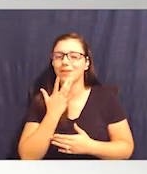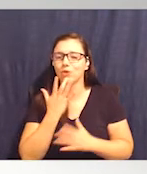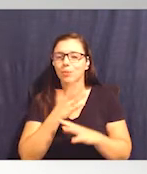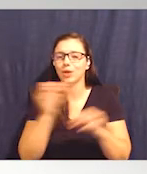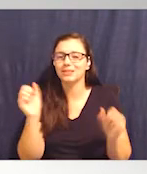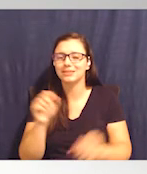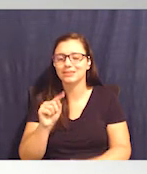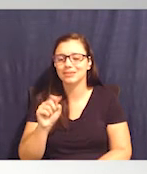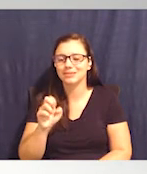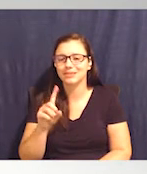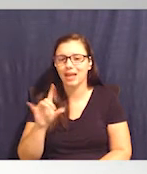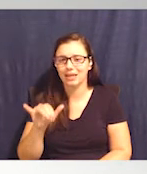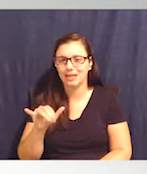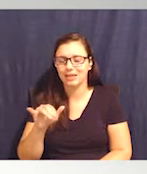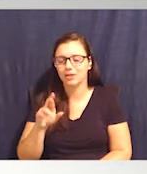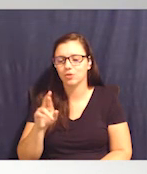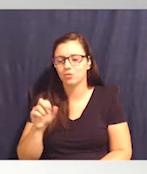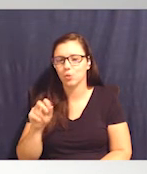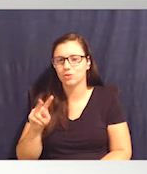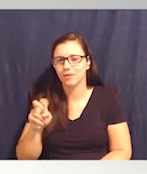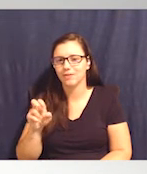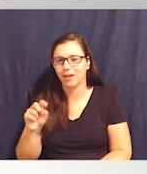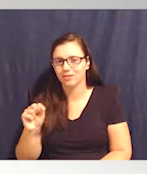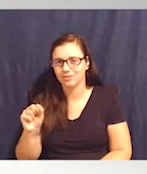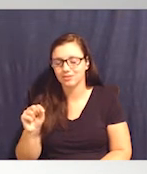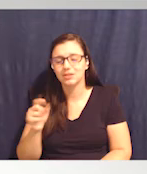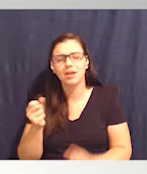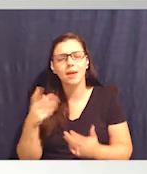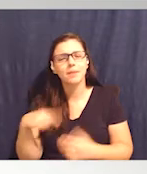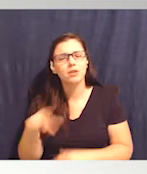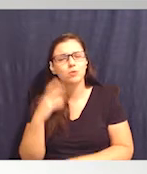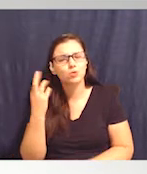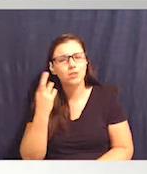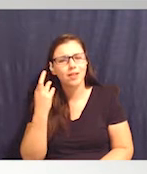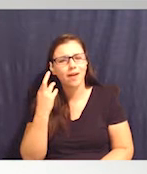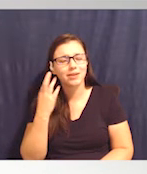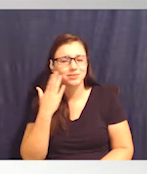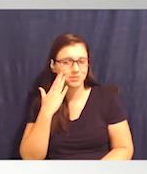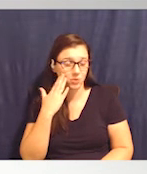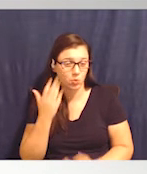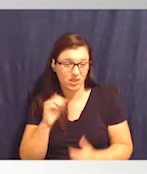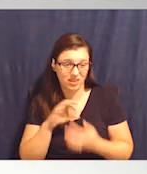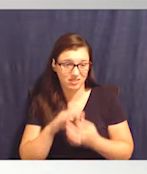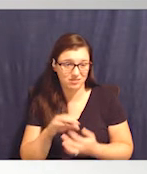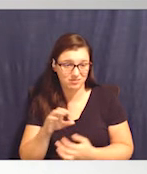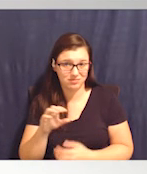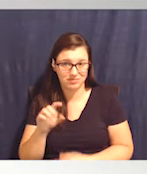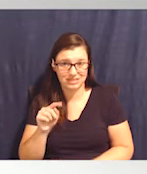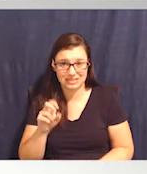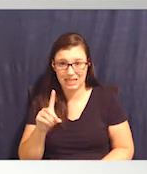Teddy Roosevelt, how many of you realize, know anything about Teddy Roosevelt, his history as a young child?